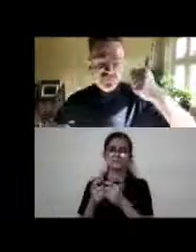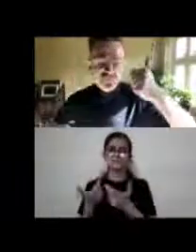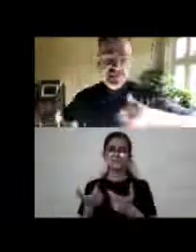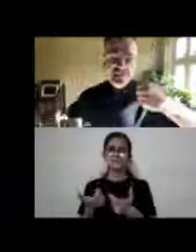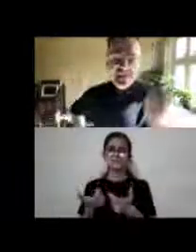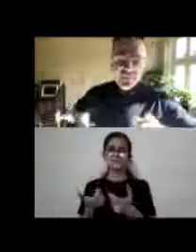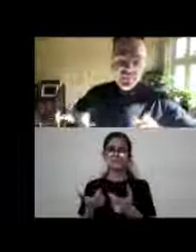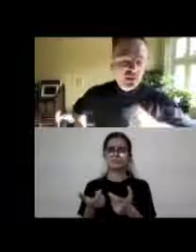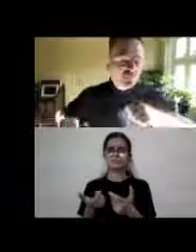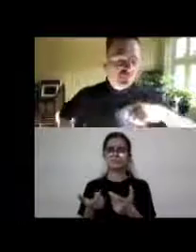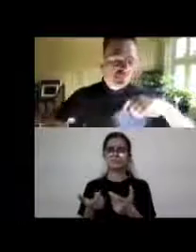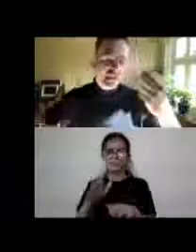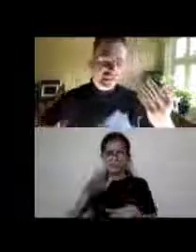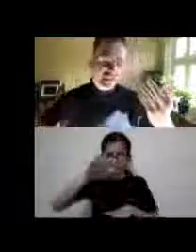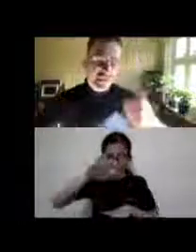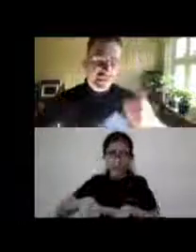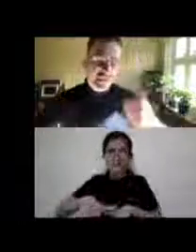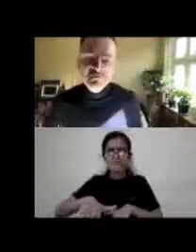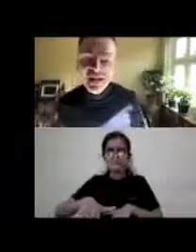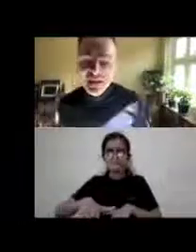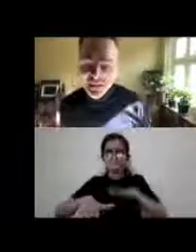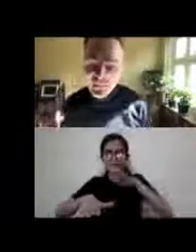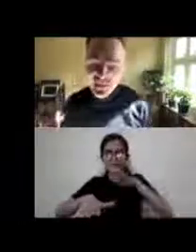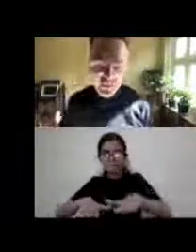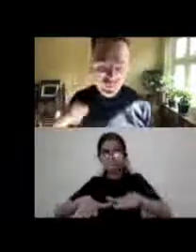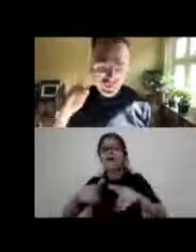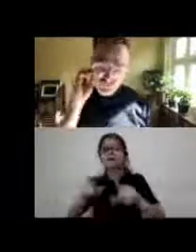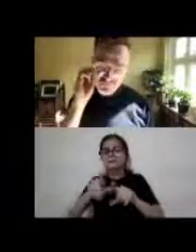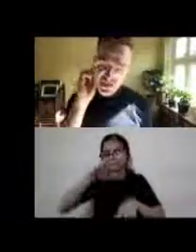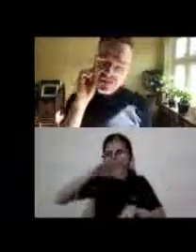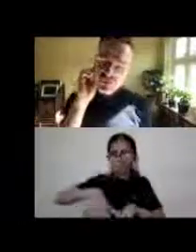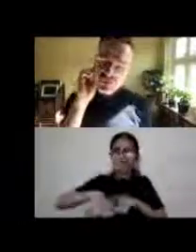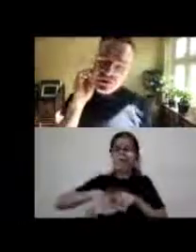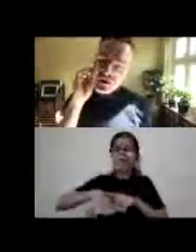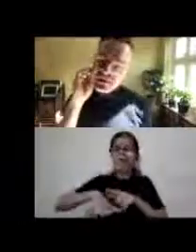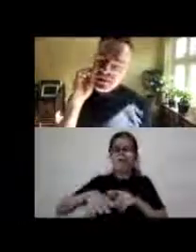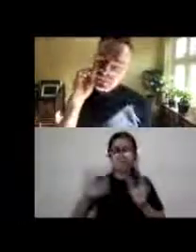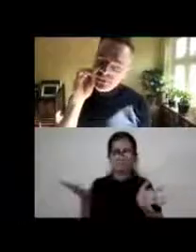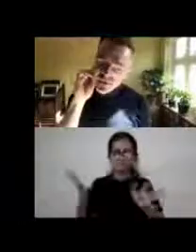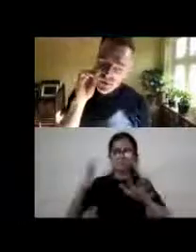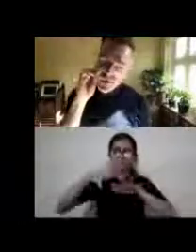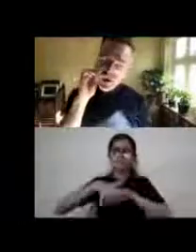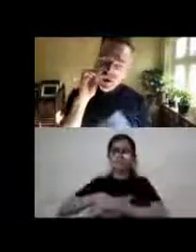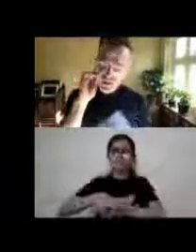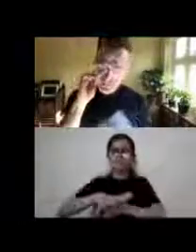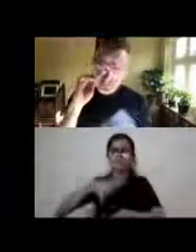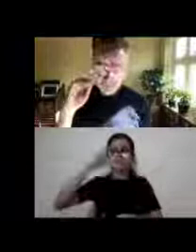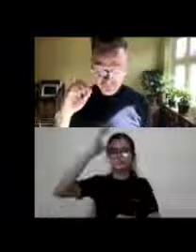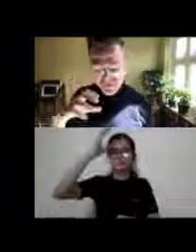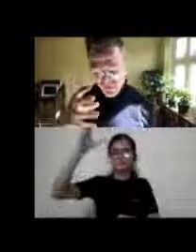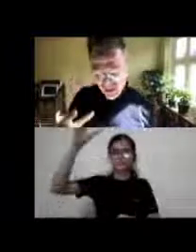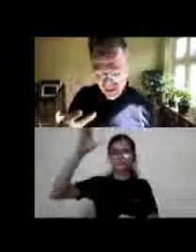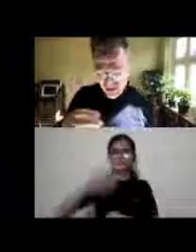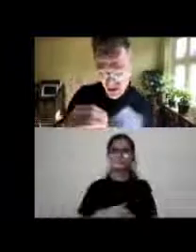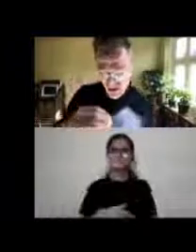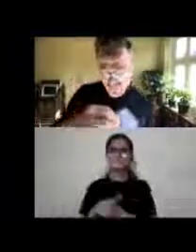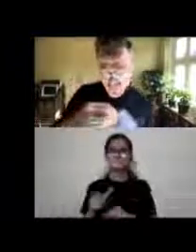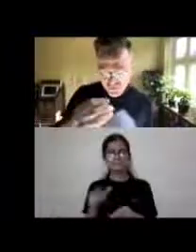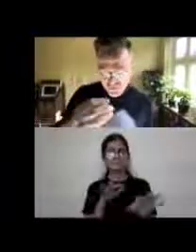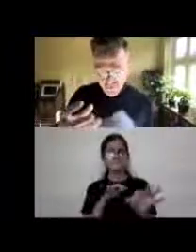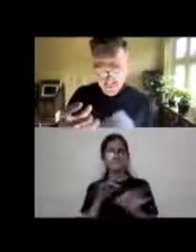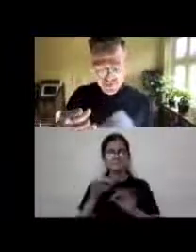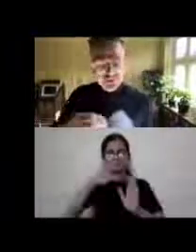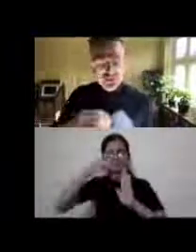on the first step, by coming up with an inclusion concept, defining how,